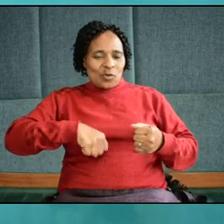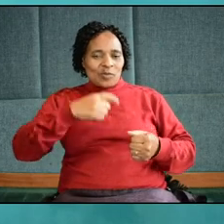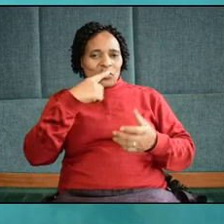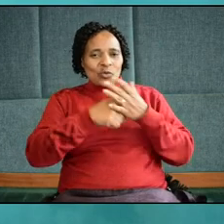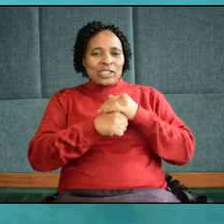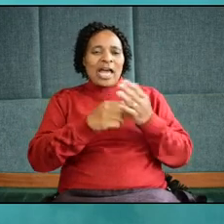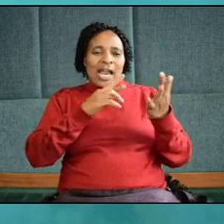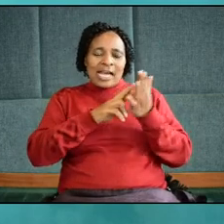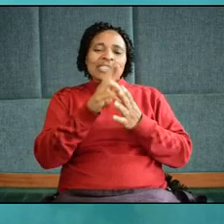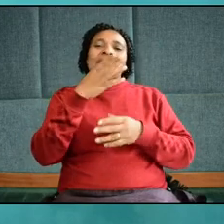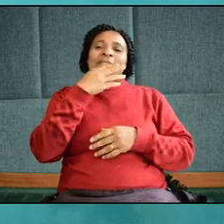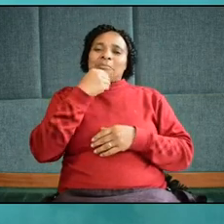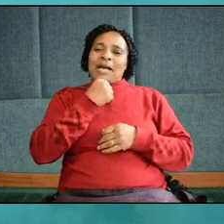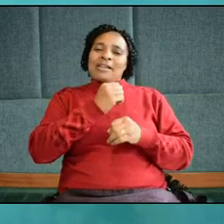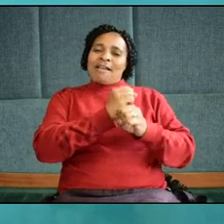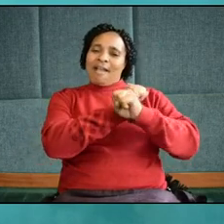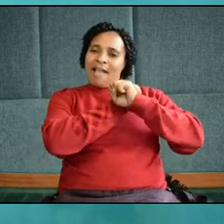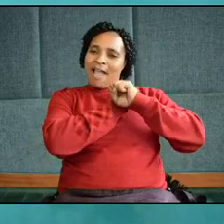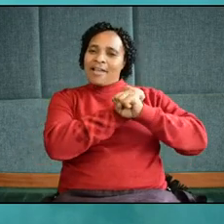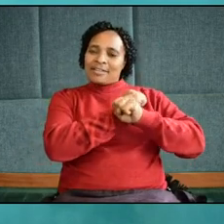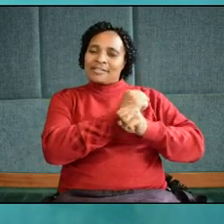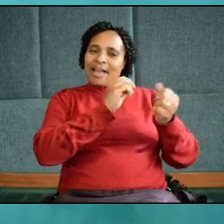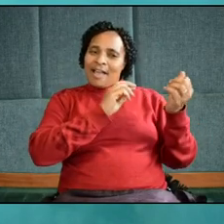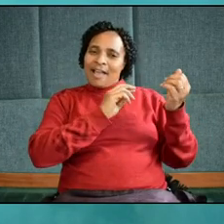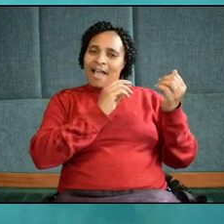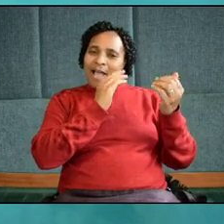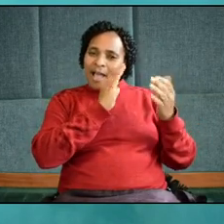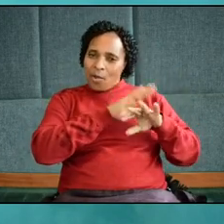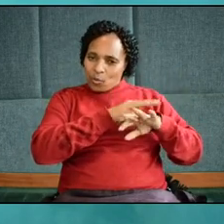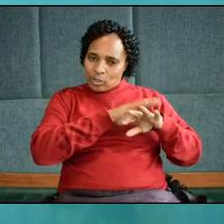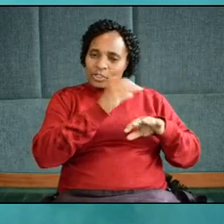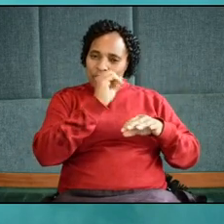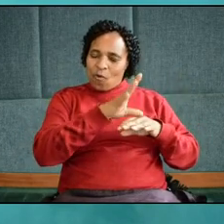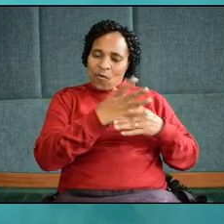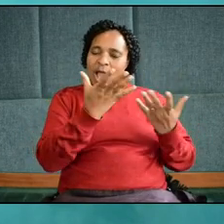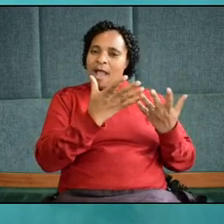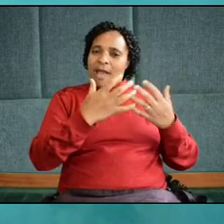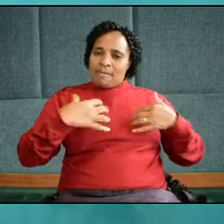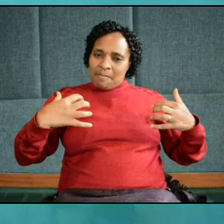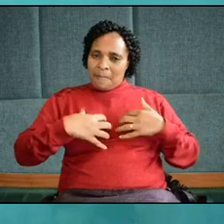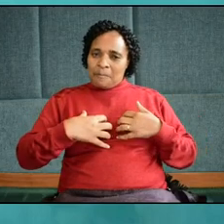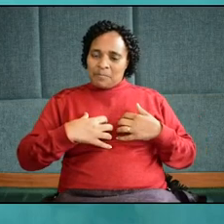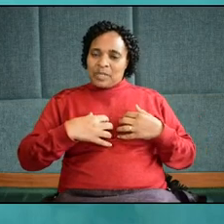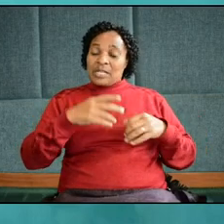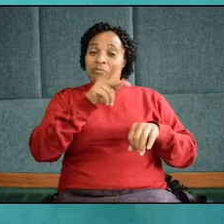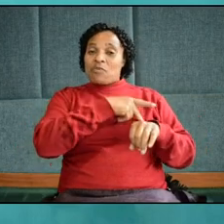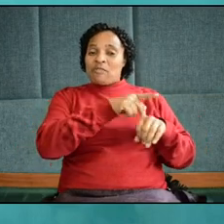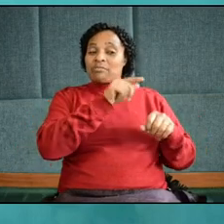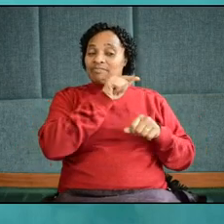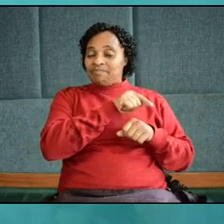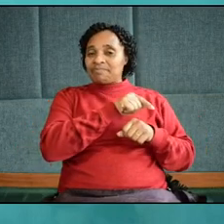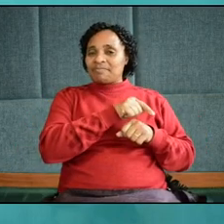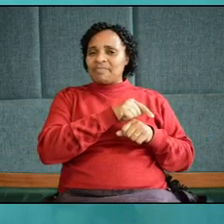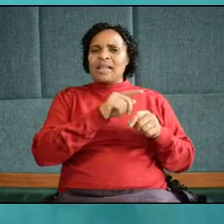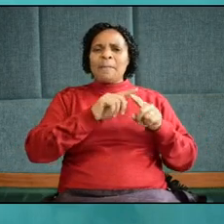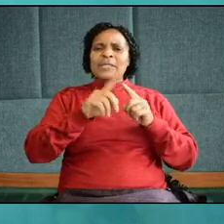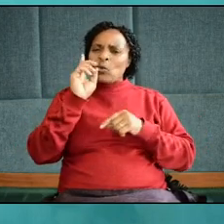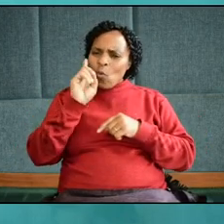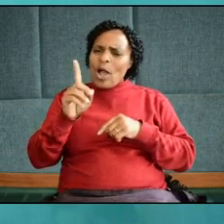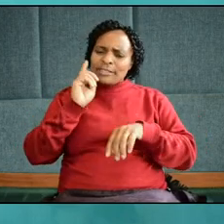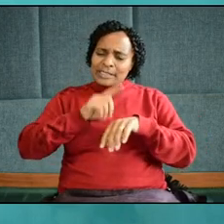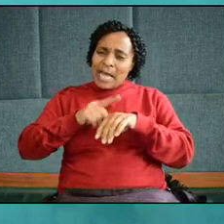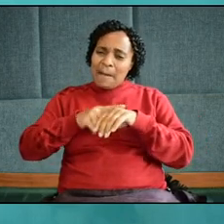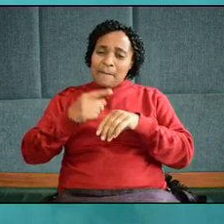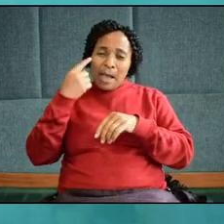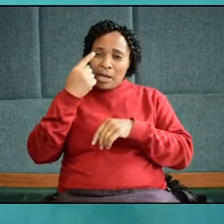regards the life of his animal. True, Proverbs. That is, so once Balaam's eyes